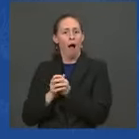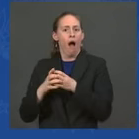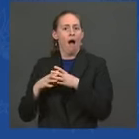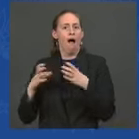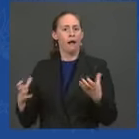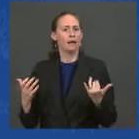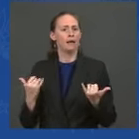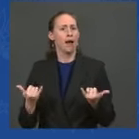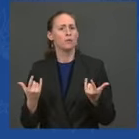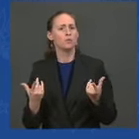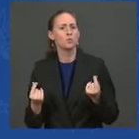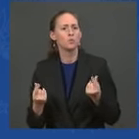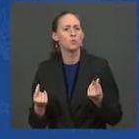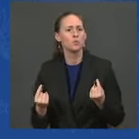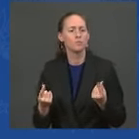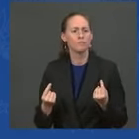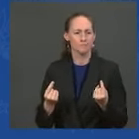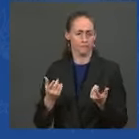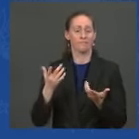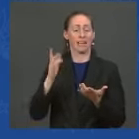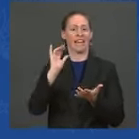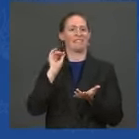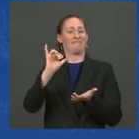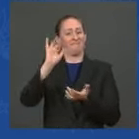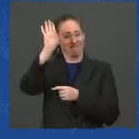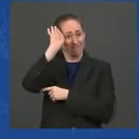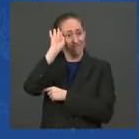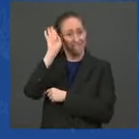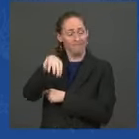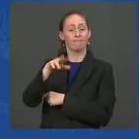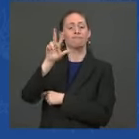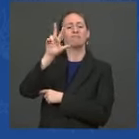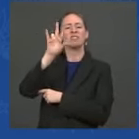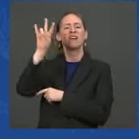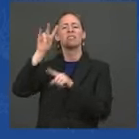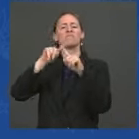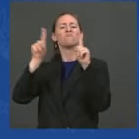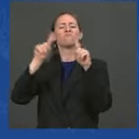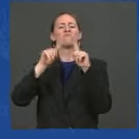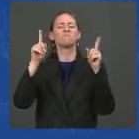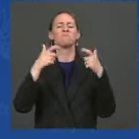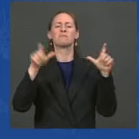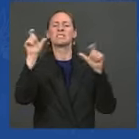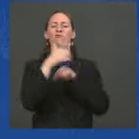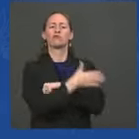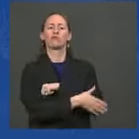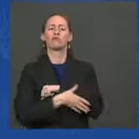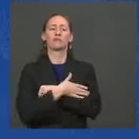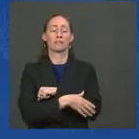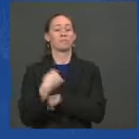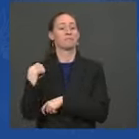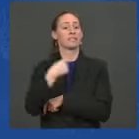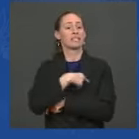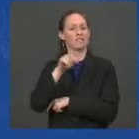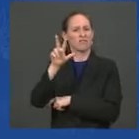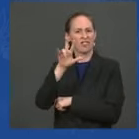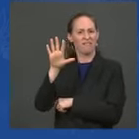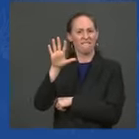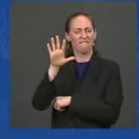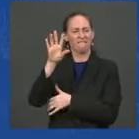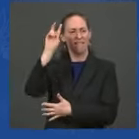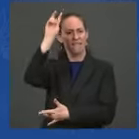America 35 out of 37 major countries when it comes to investing in early childhood education and